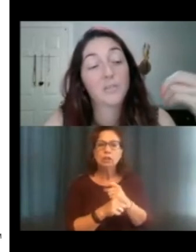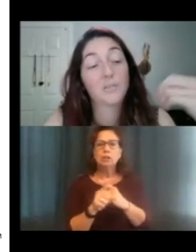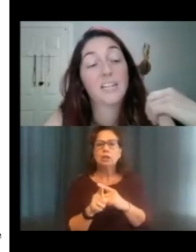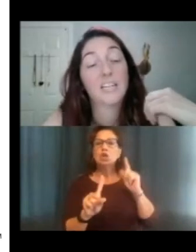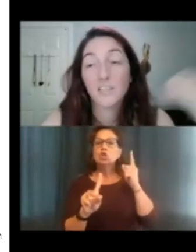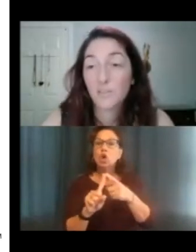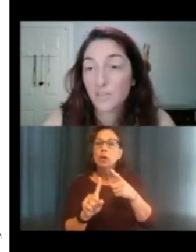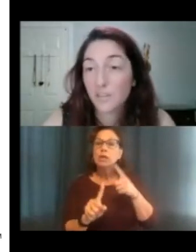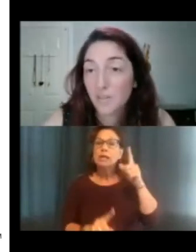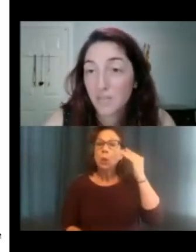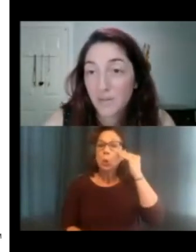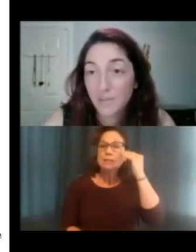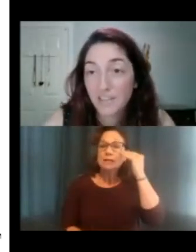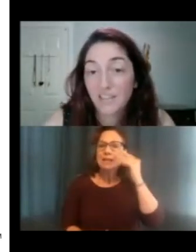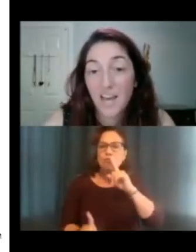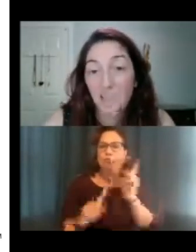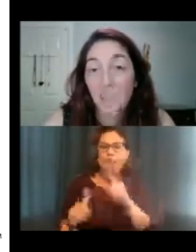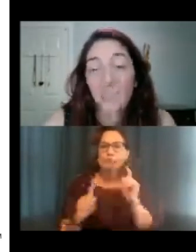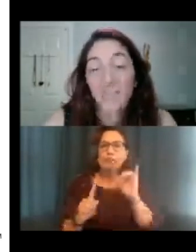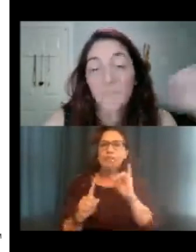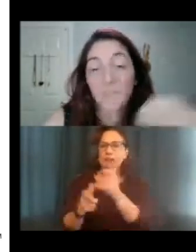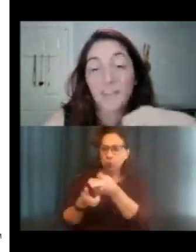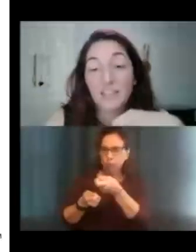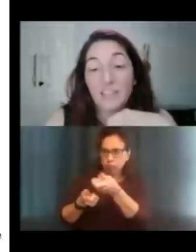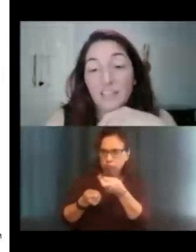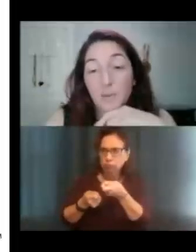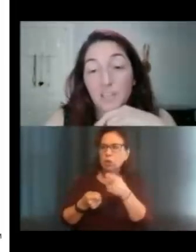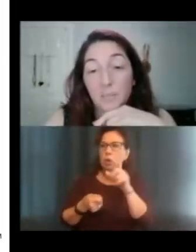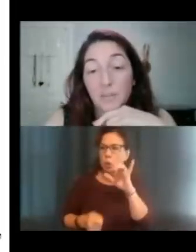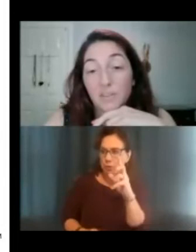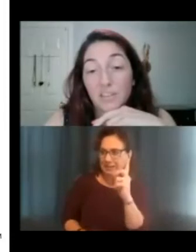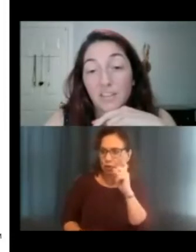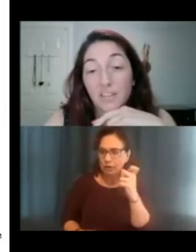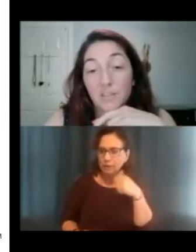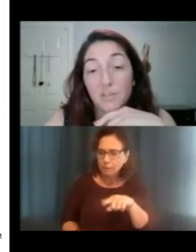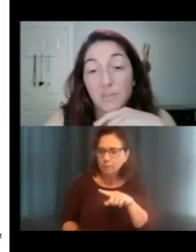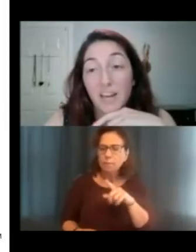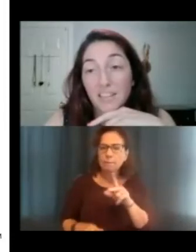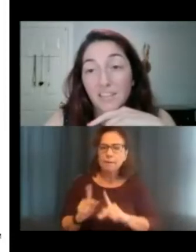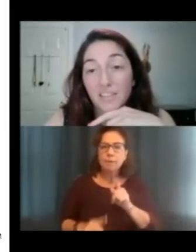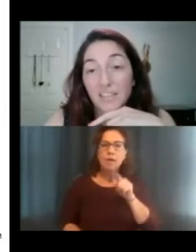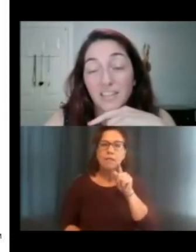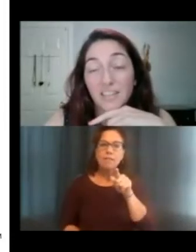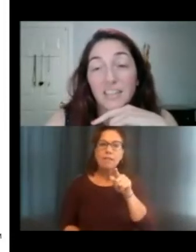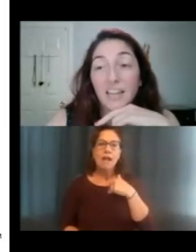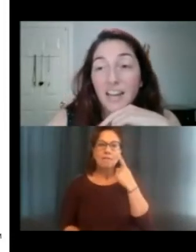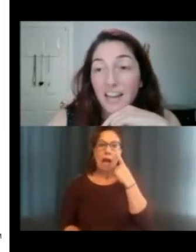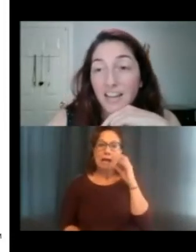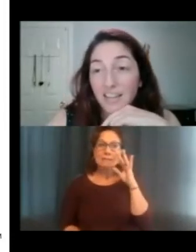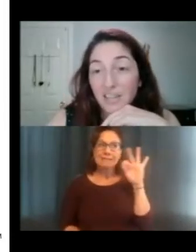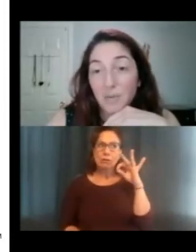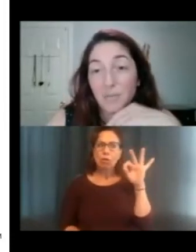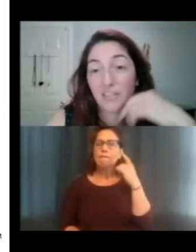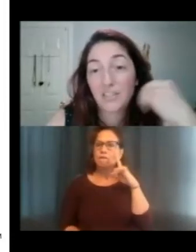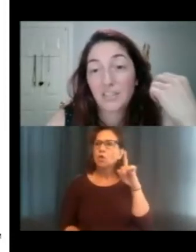protocol to induce lucid dreams in people in the lab. And this is a participant who's giving the lucid dreaming eye signal here.